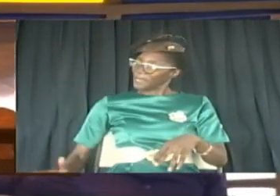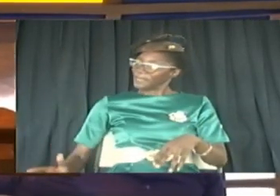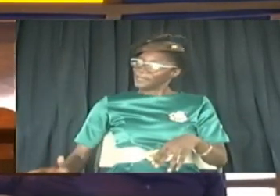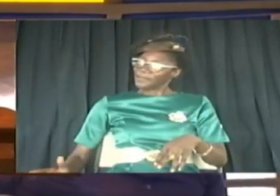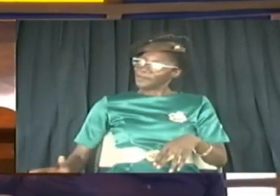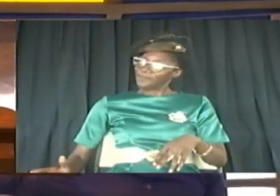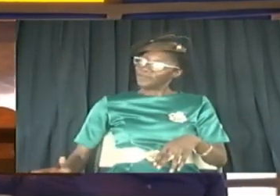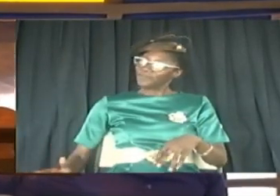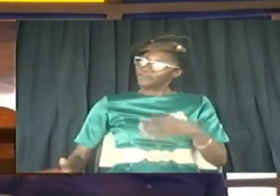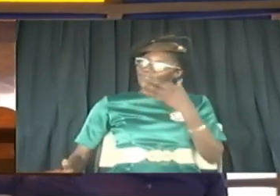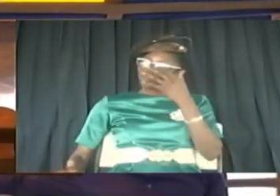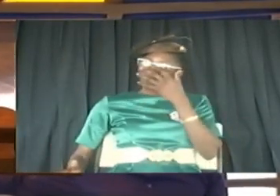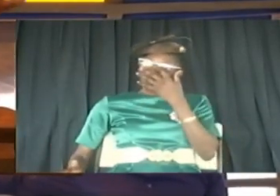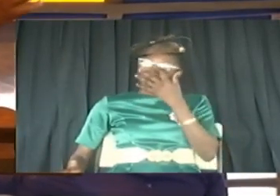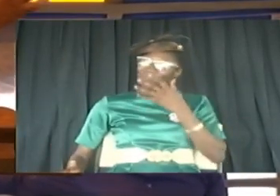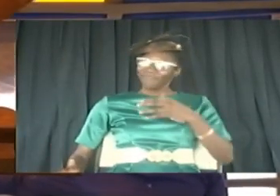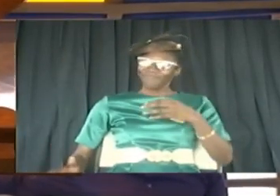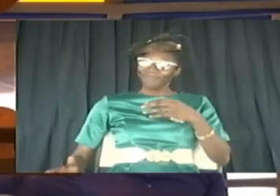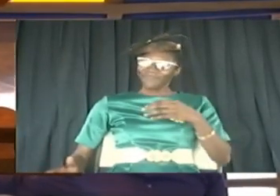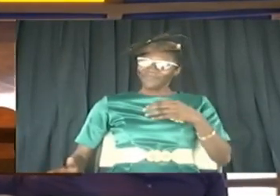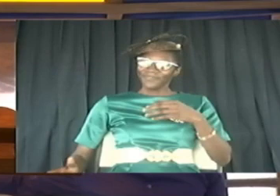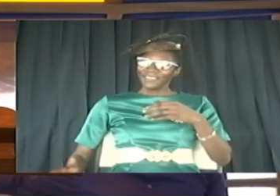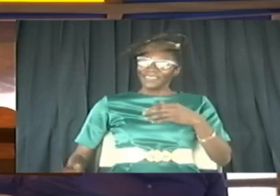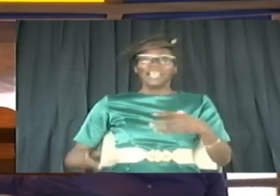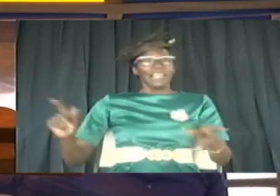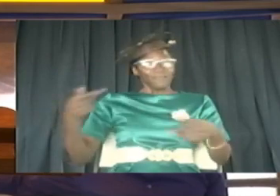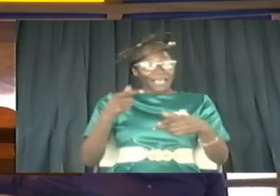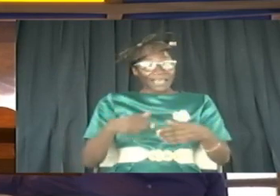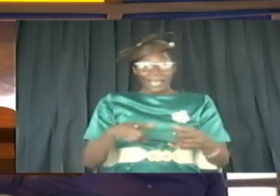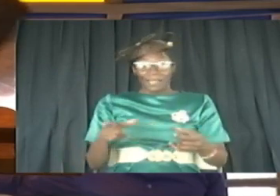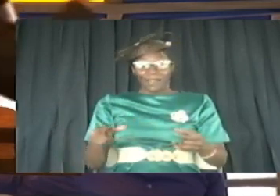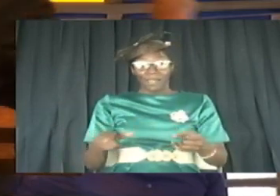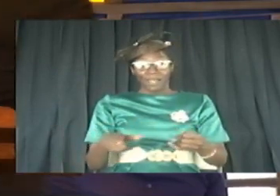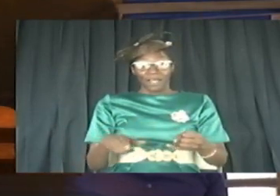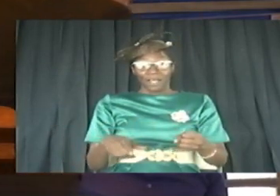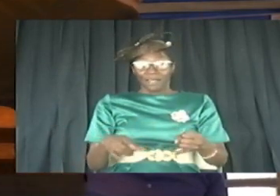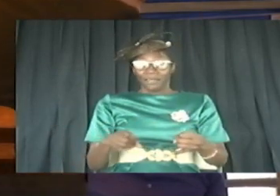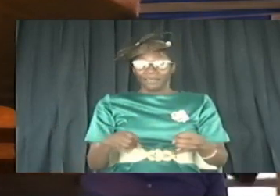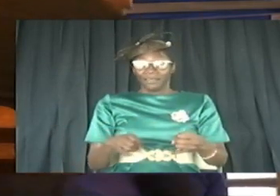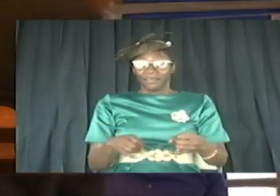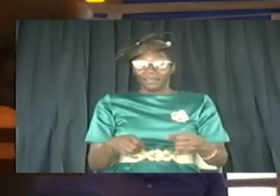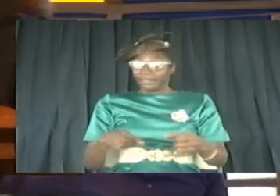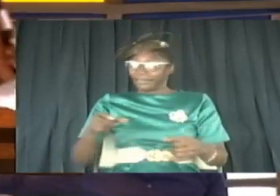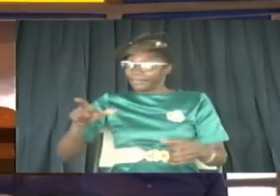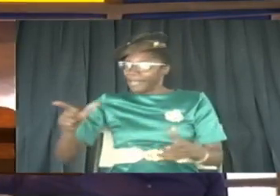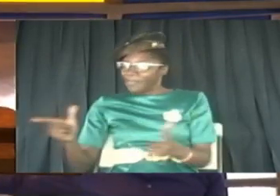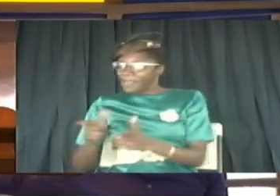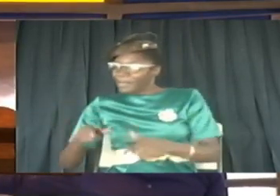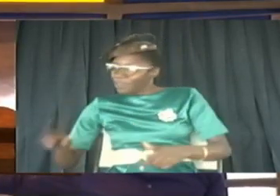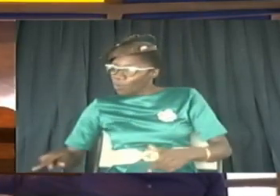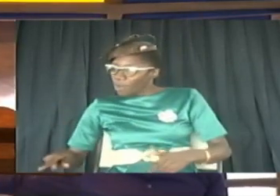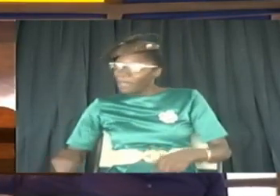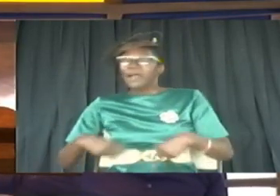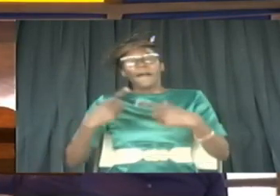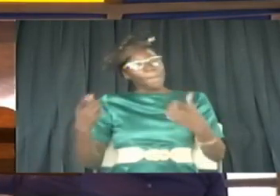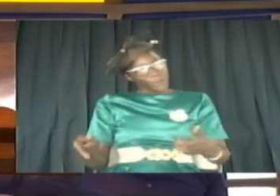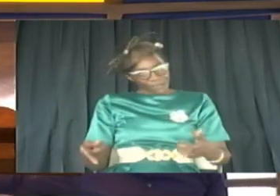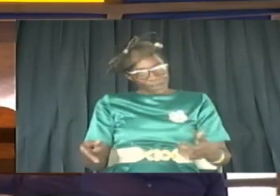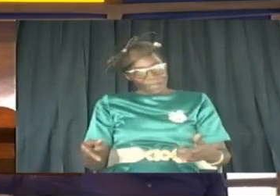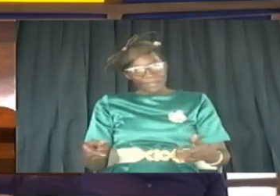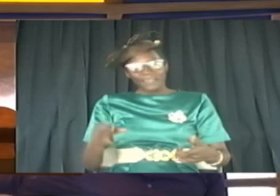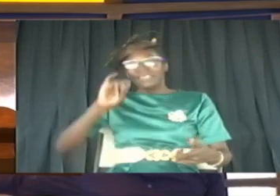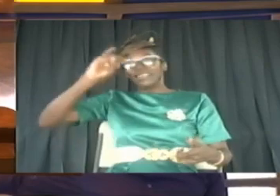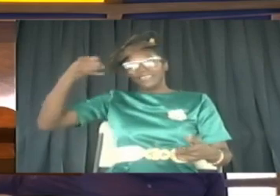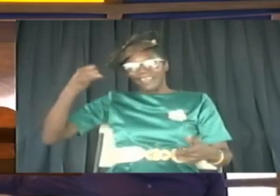took Ephraim, the young one, in his right hand and put him in Jacob's left